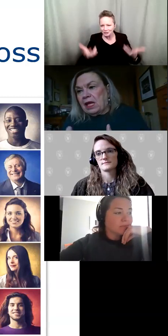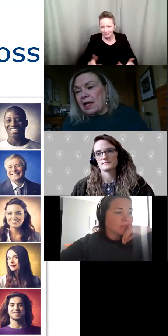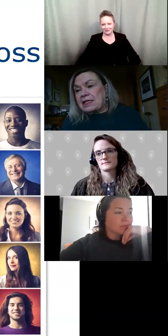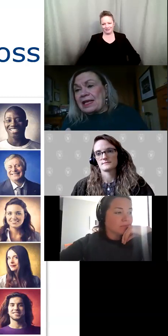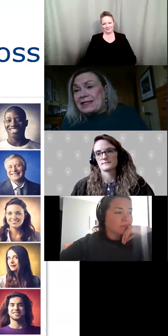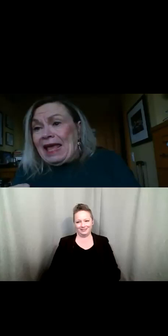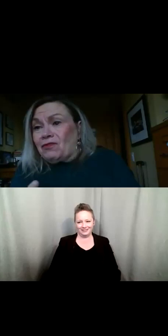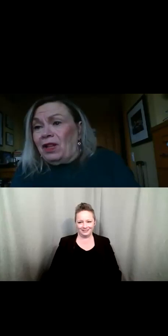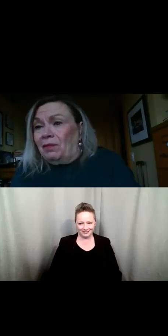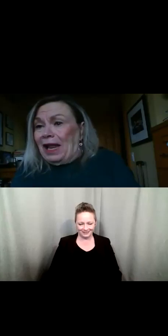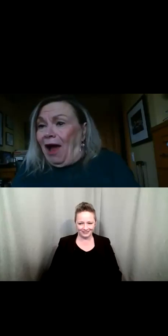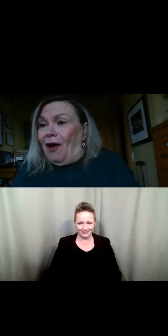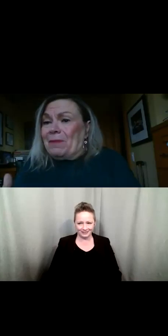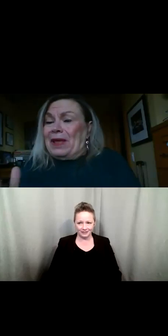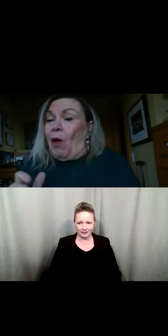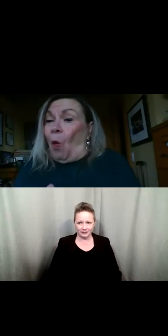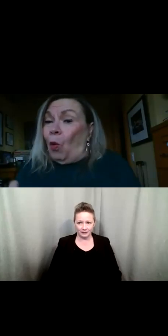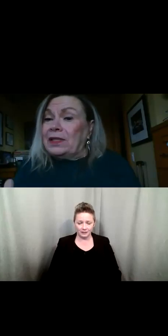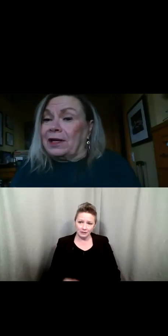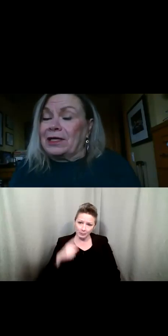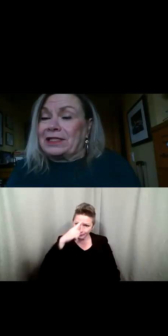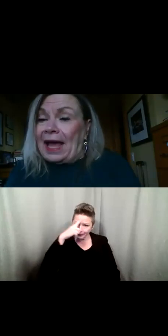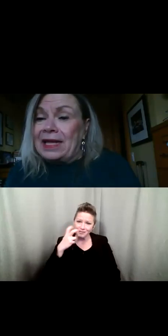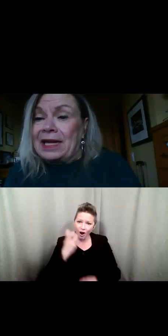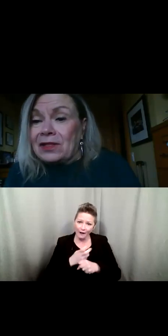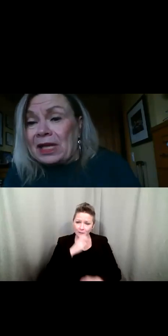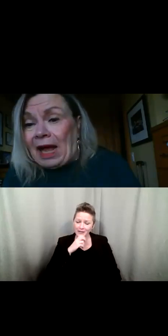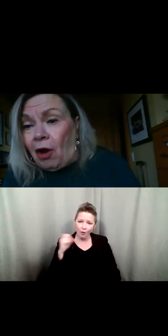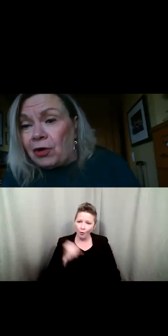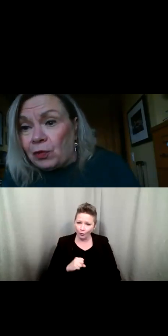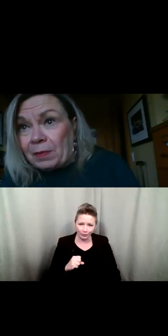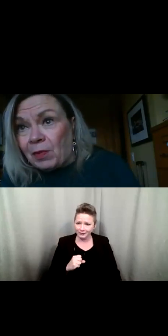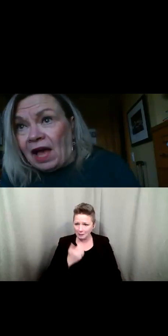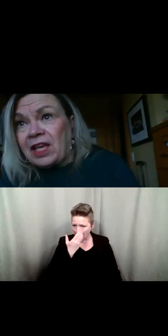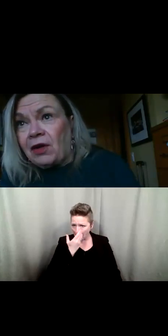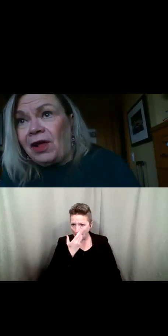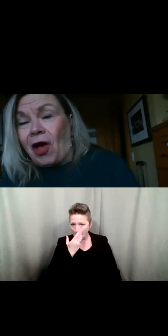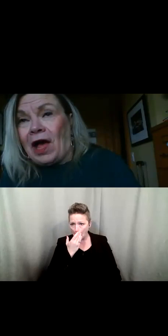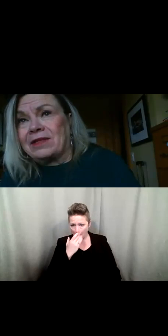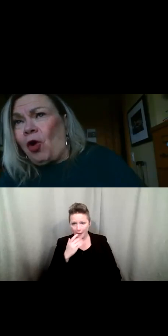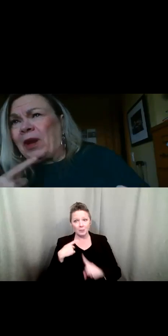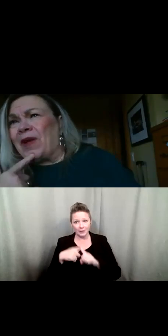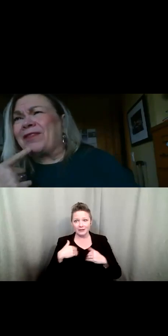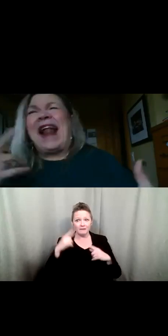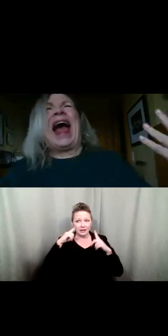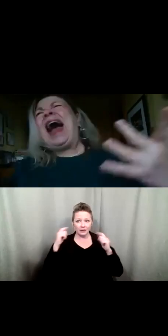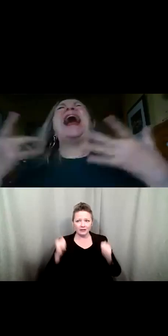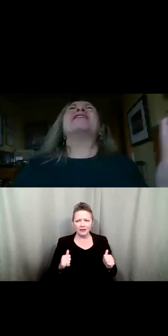because they say it's really hard to be old in our sighting and it's really hard to have hearing loss